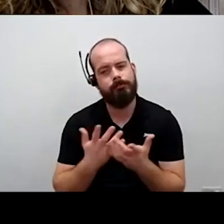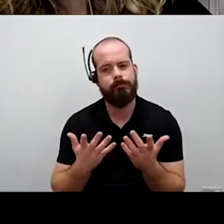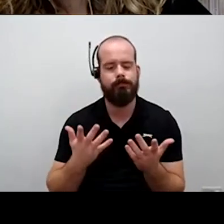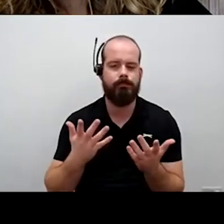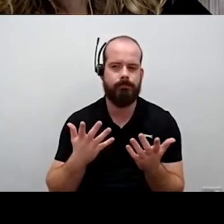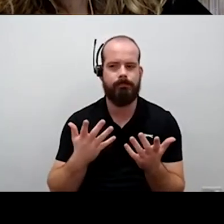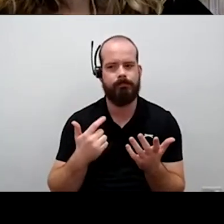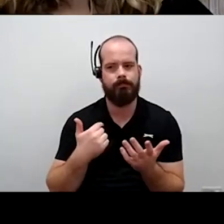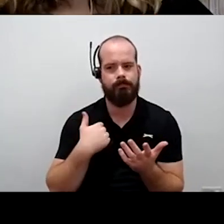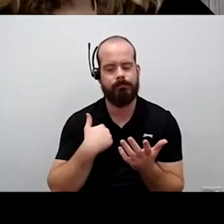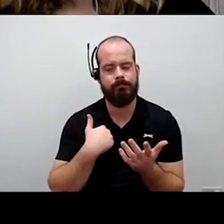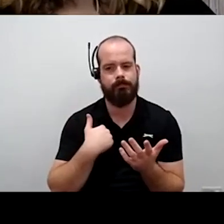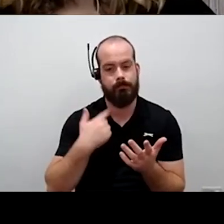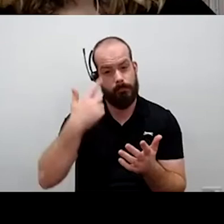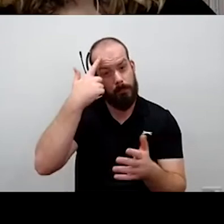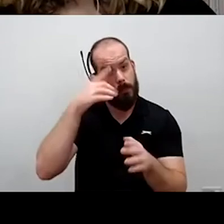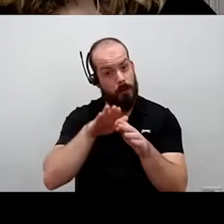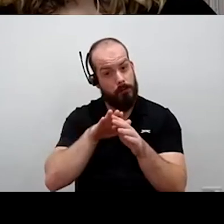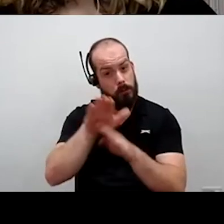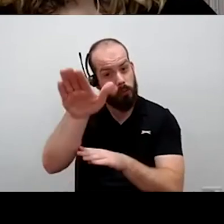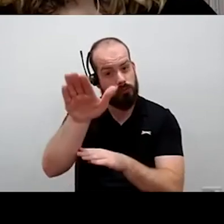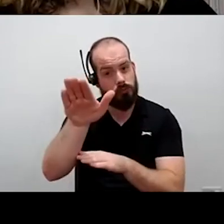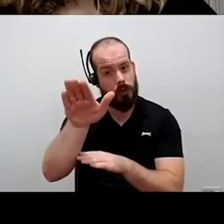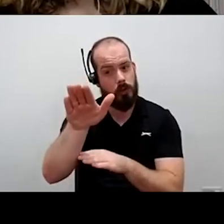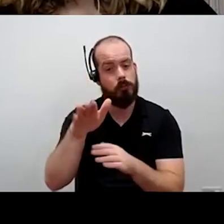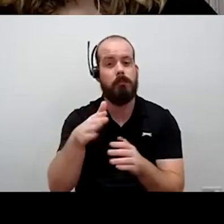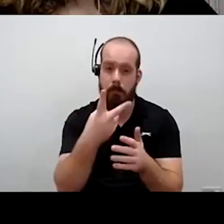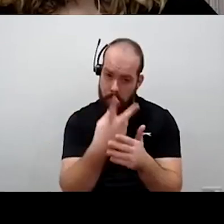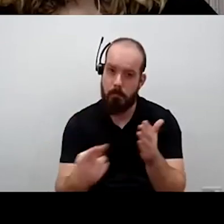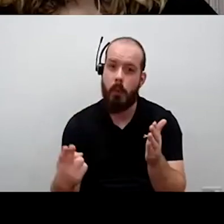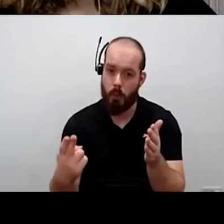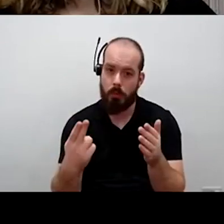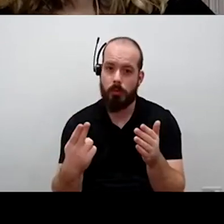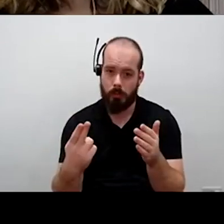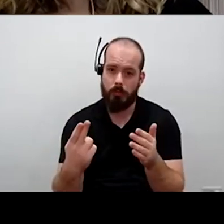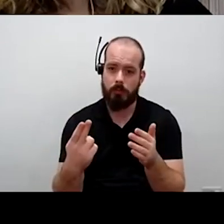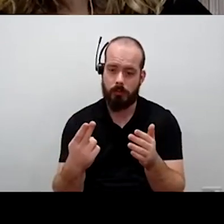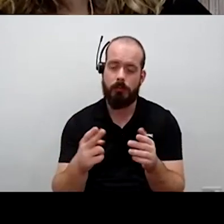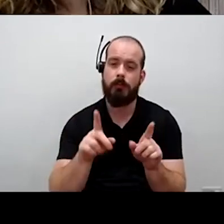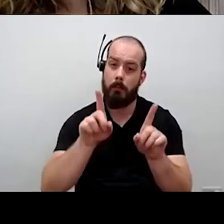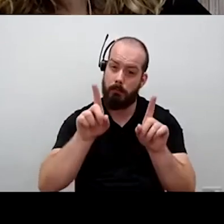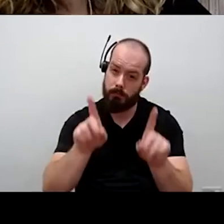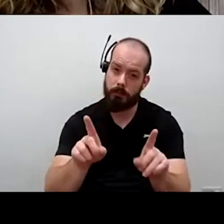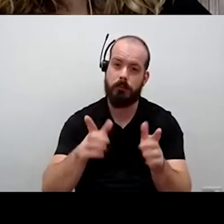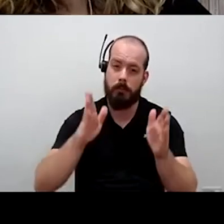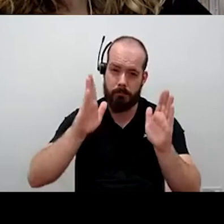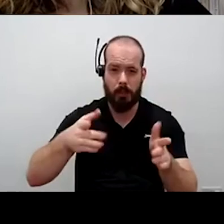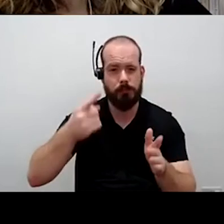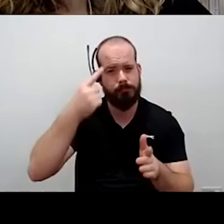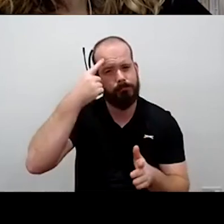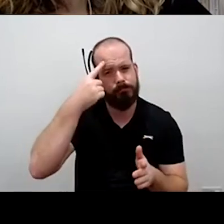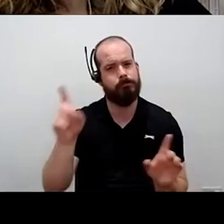think in the future we have both, but it's you have to be aware that